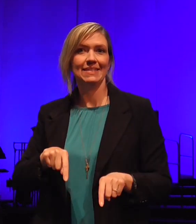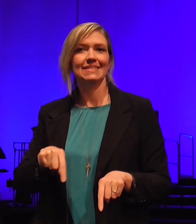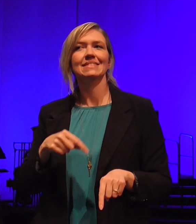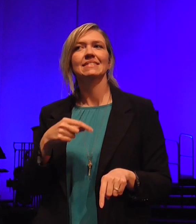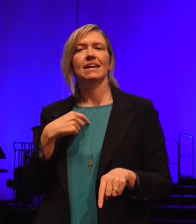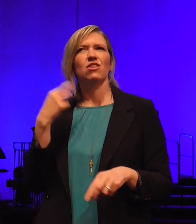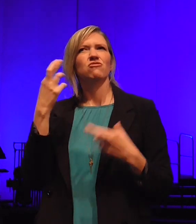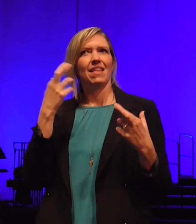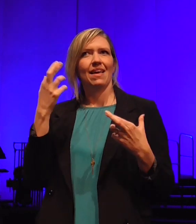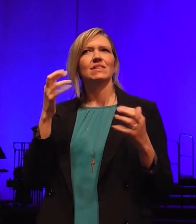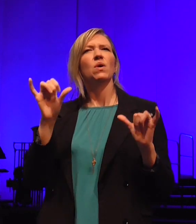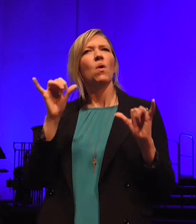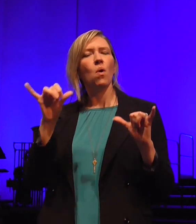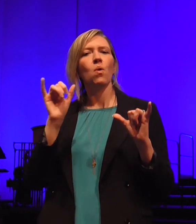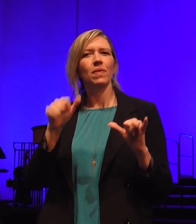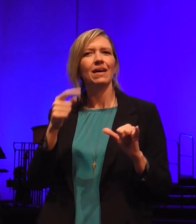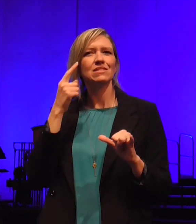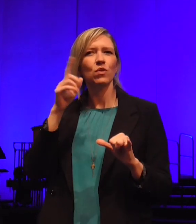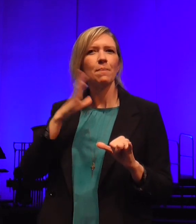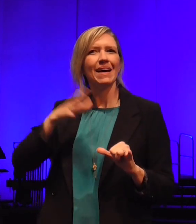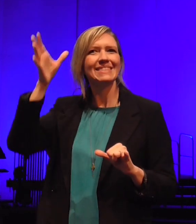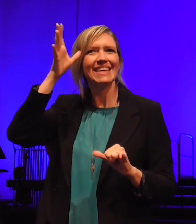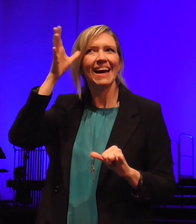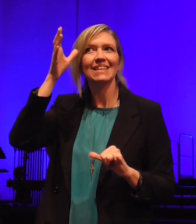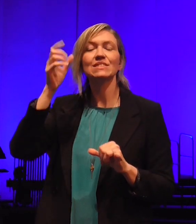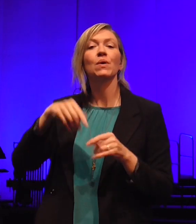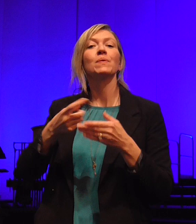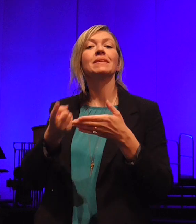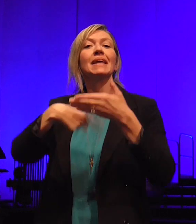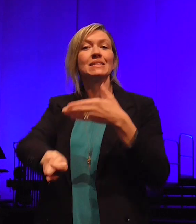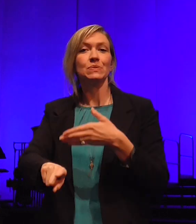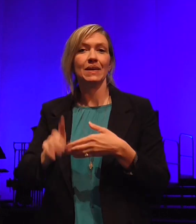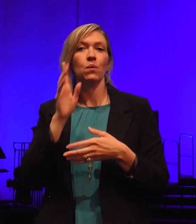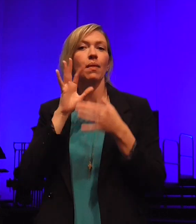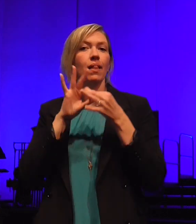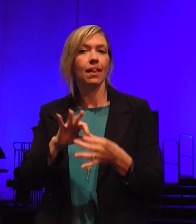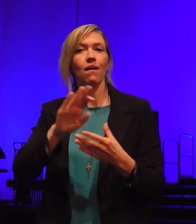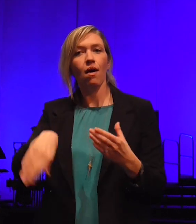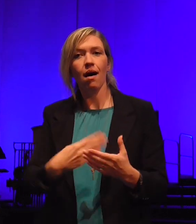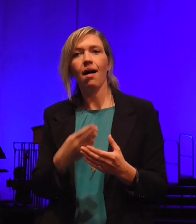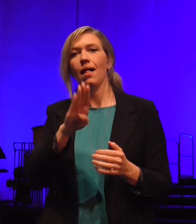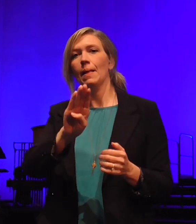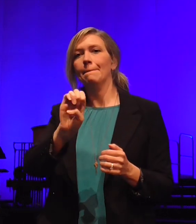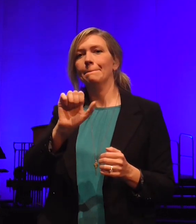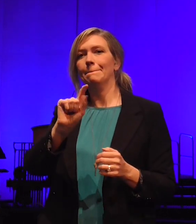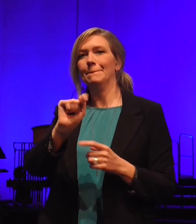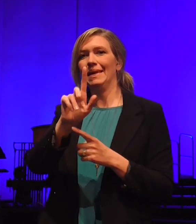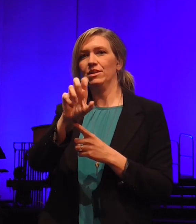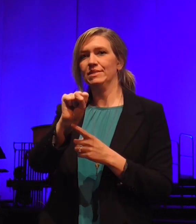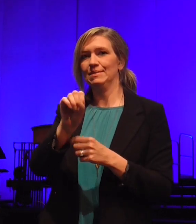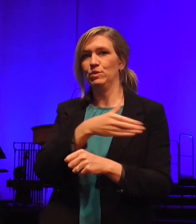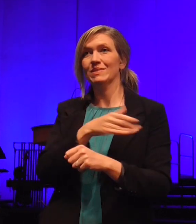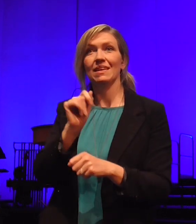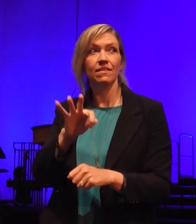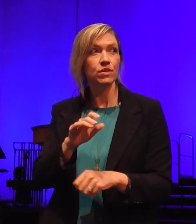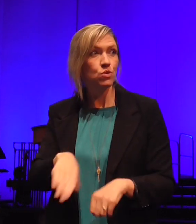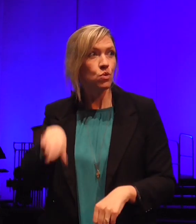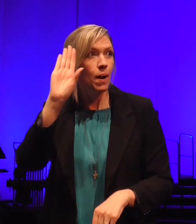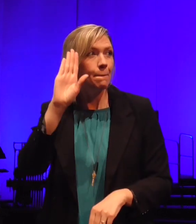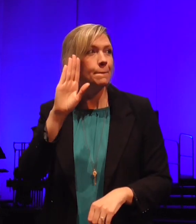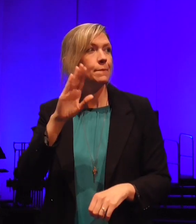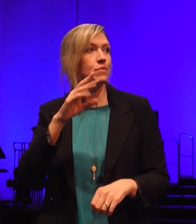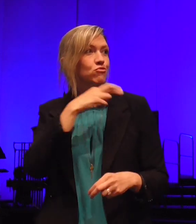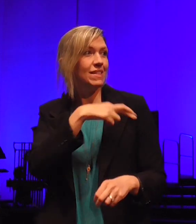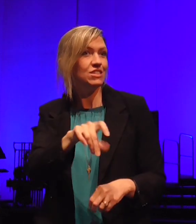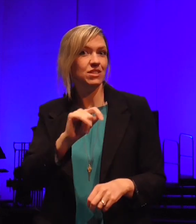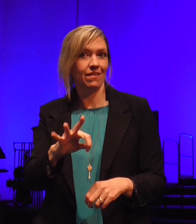so next week, we're going to have a service on the Beatles' 10 Commandments, all Beatles music. If you grew up with your religion being the British invasion